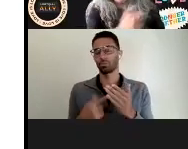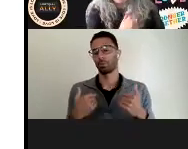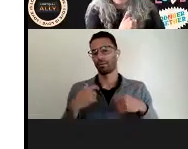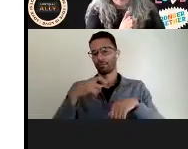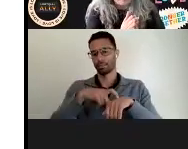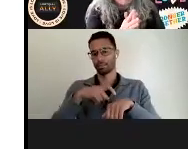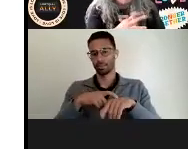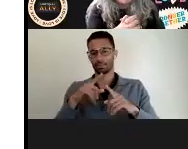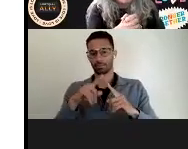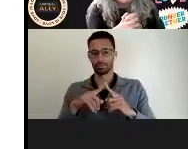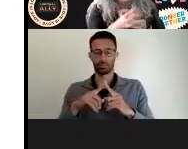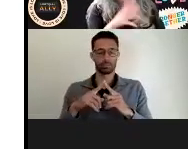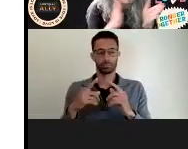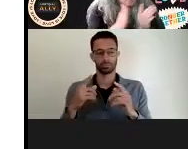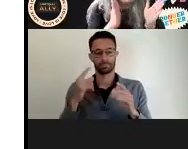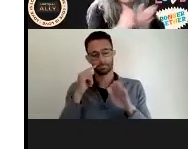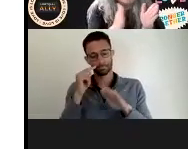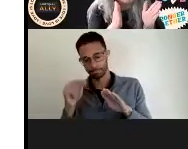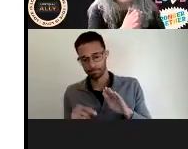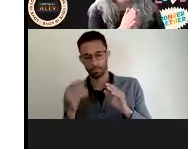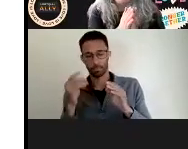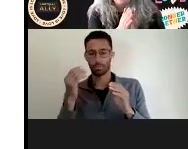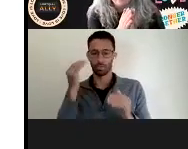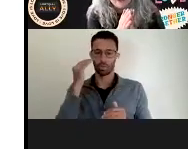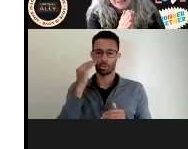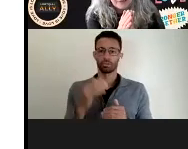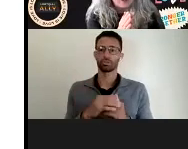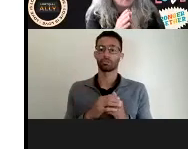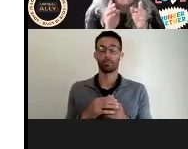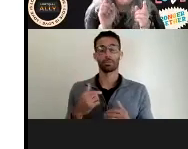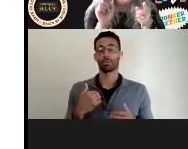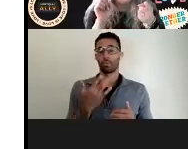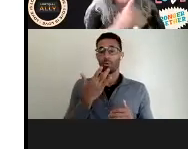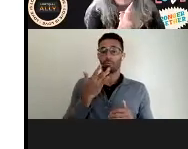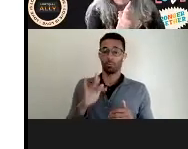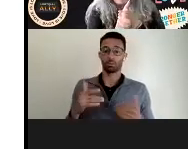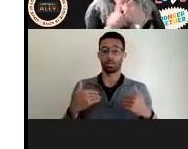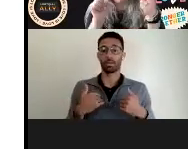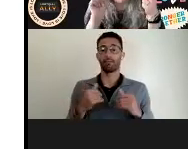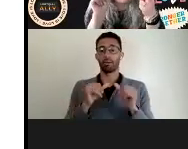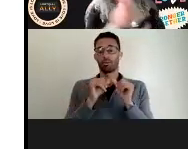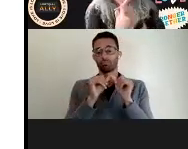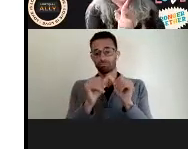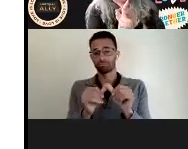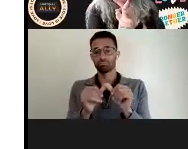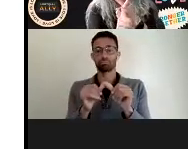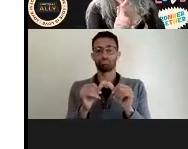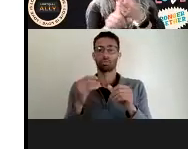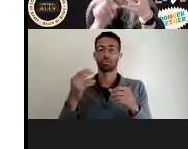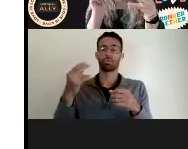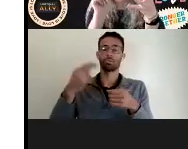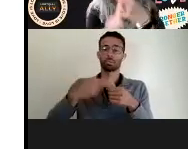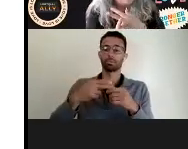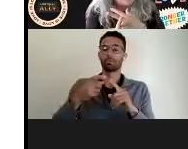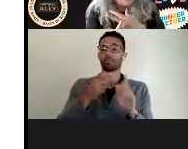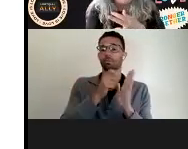So we feel incredibly fortunate to have regular participation from writers, from nonprofit service